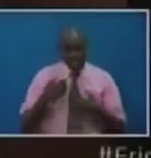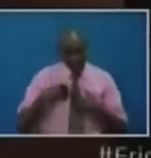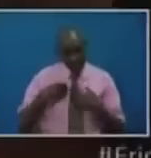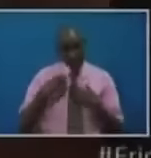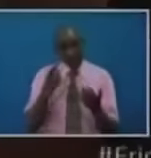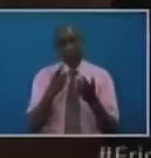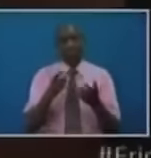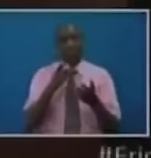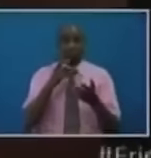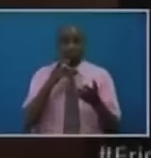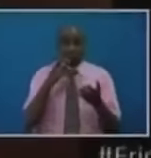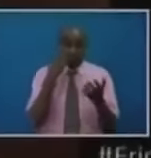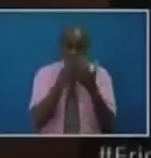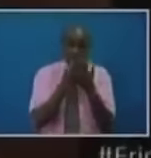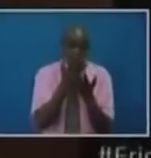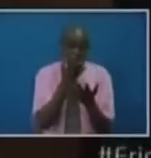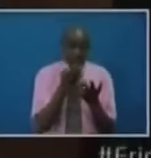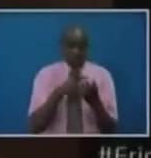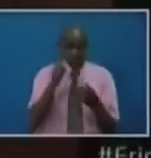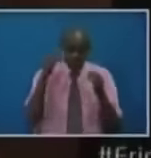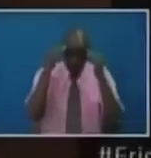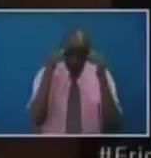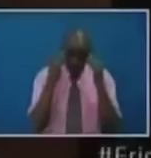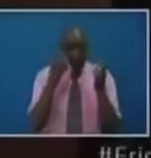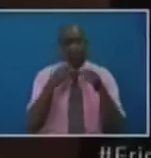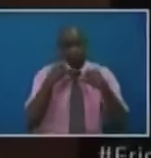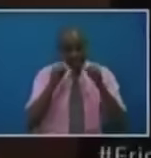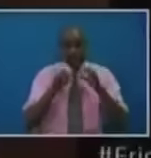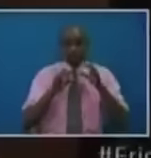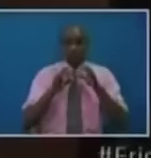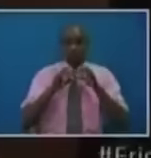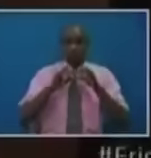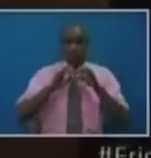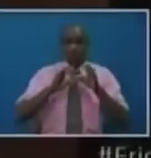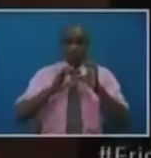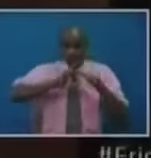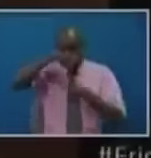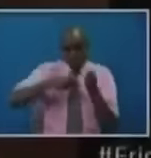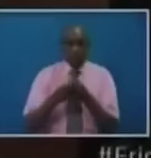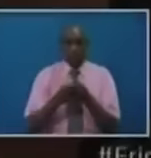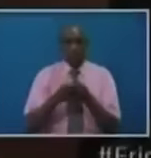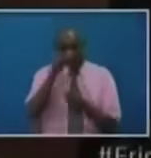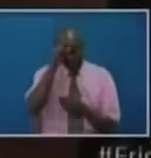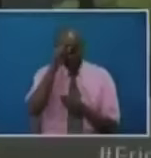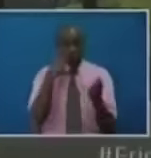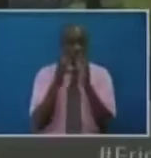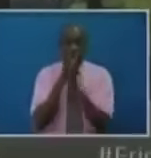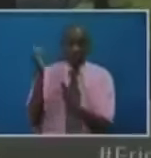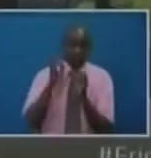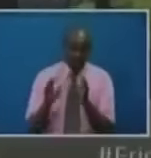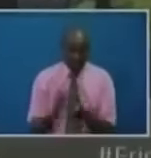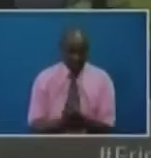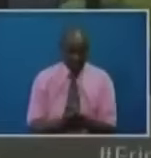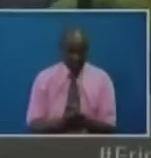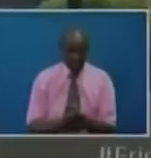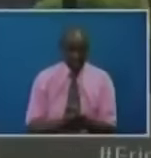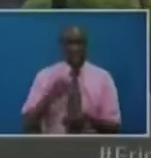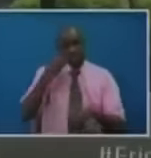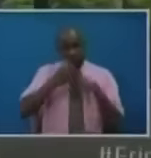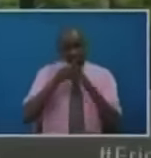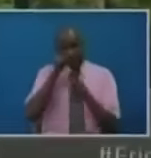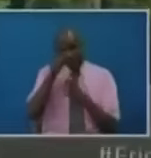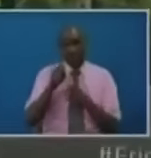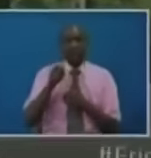indicted or charged with the attempted coup, this is not the time to talk to them. Construction of